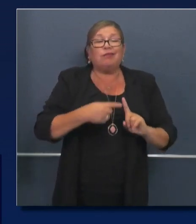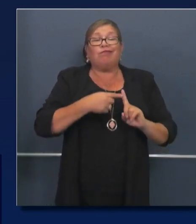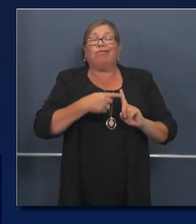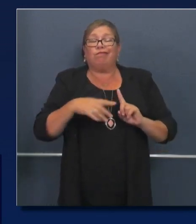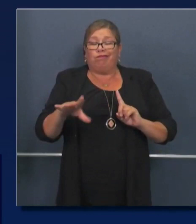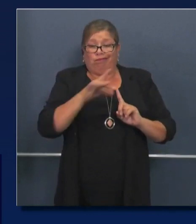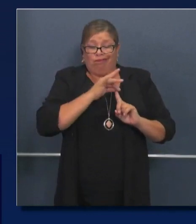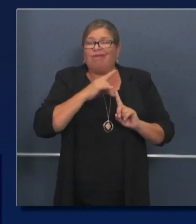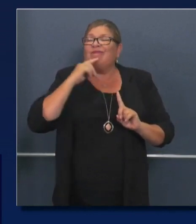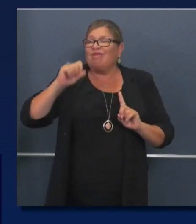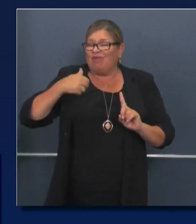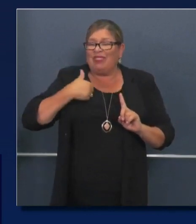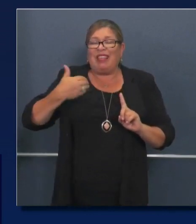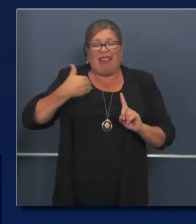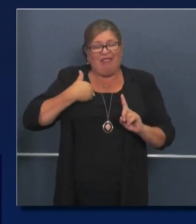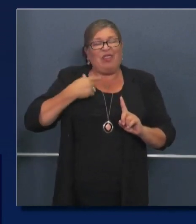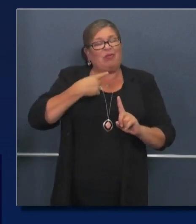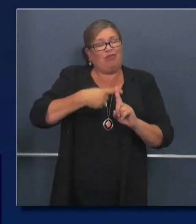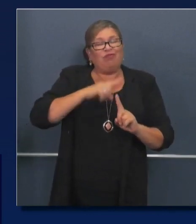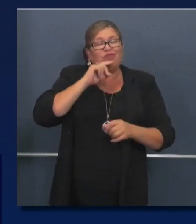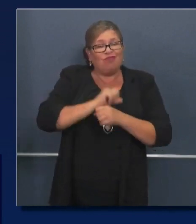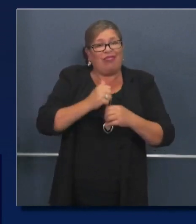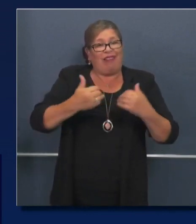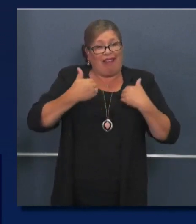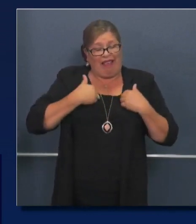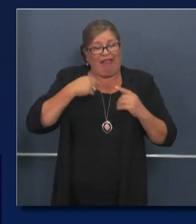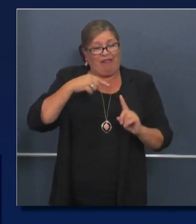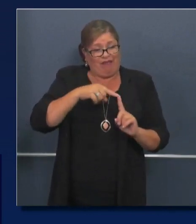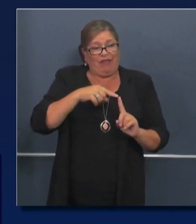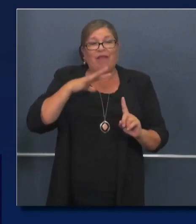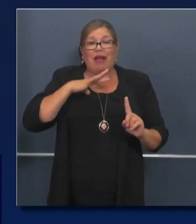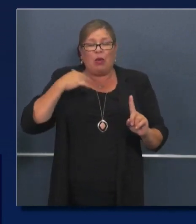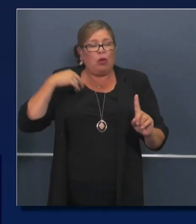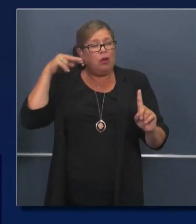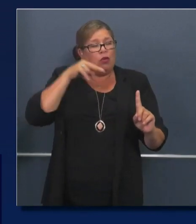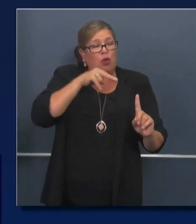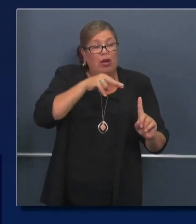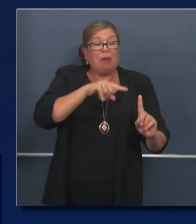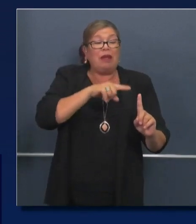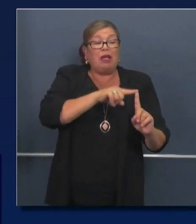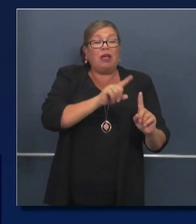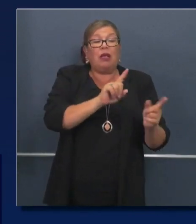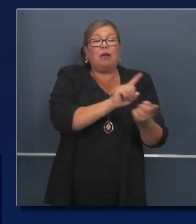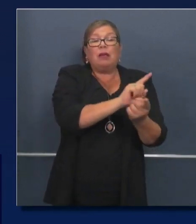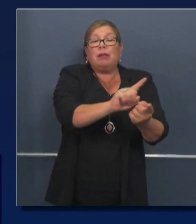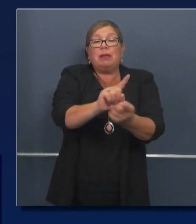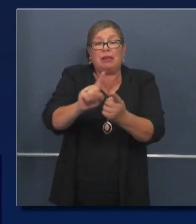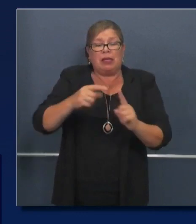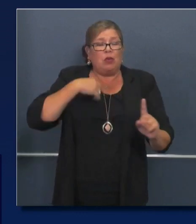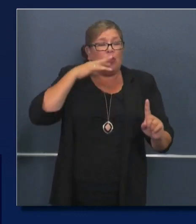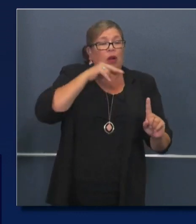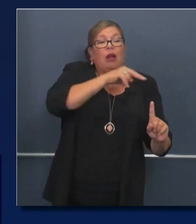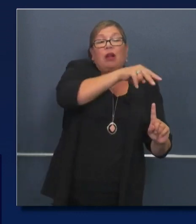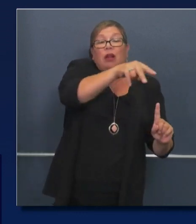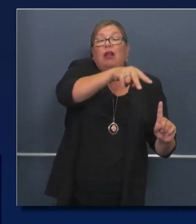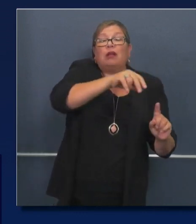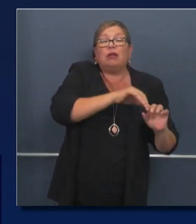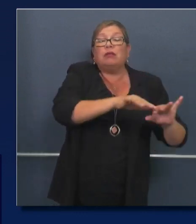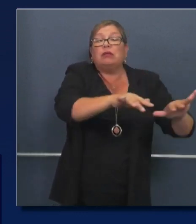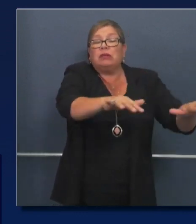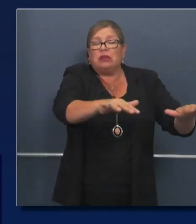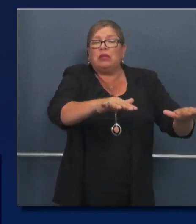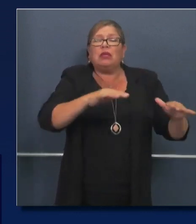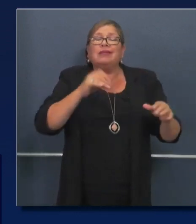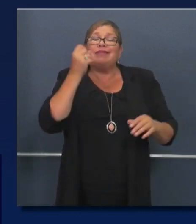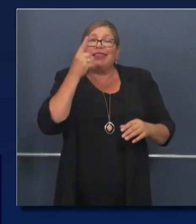those they've come in contact with that could test positive are contacted in a very secure